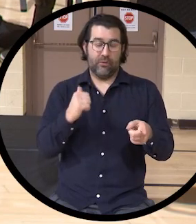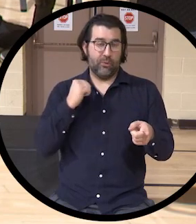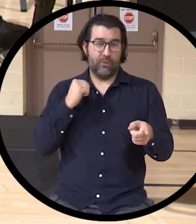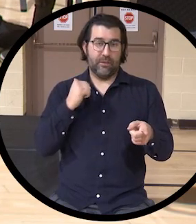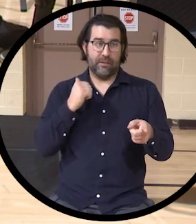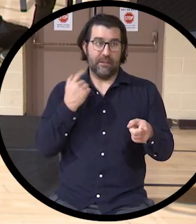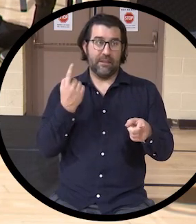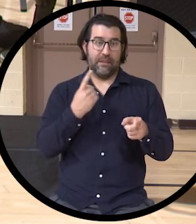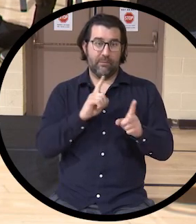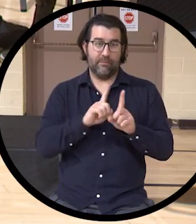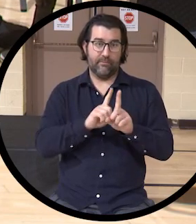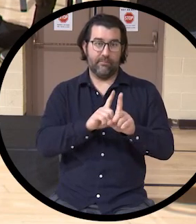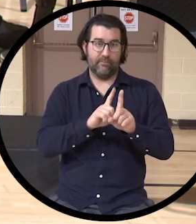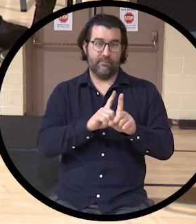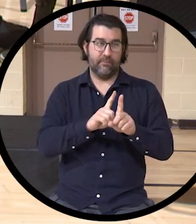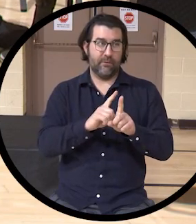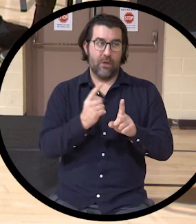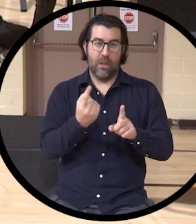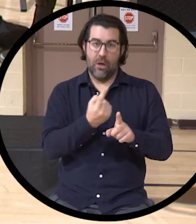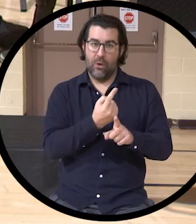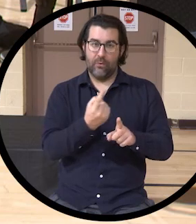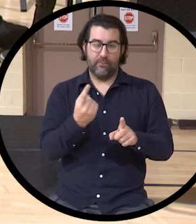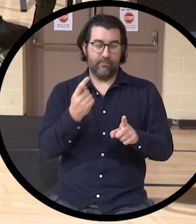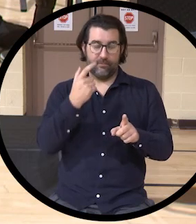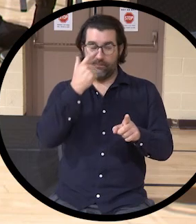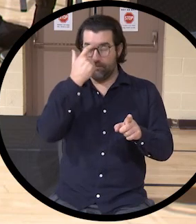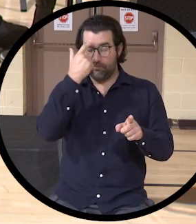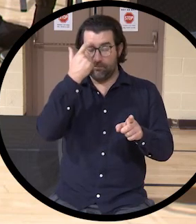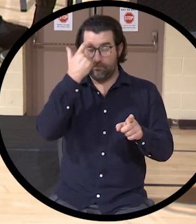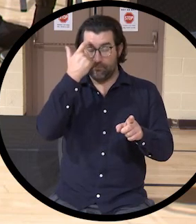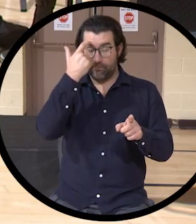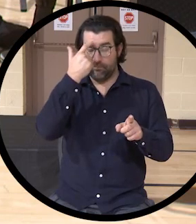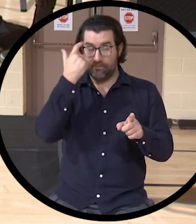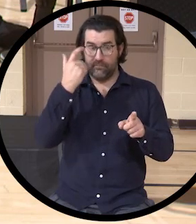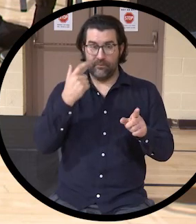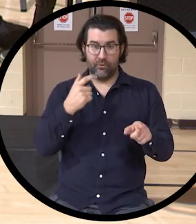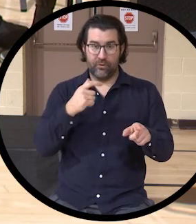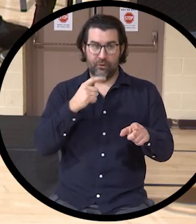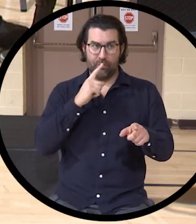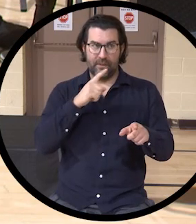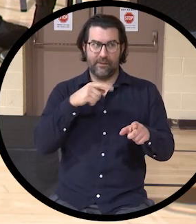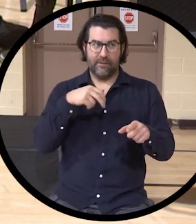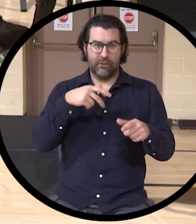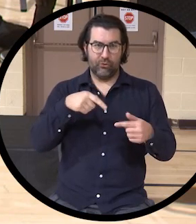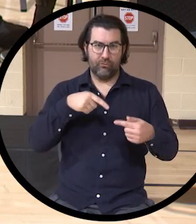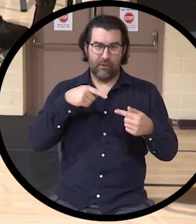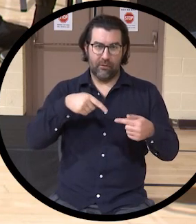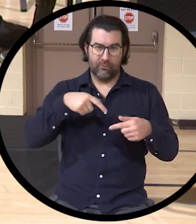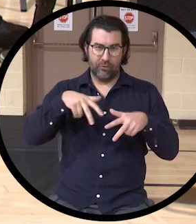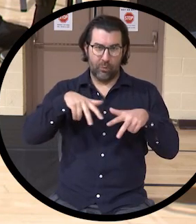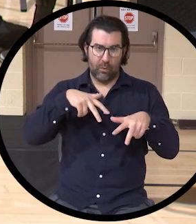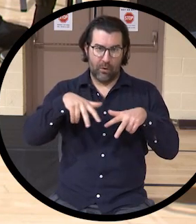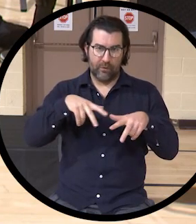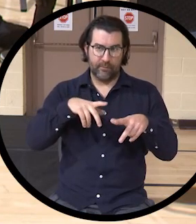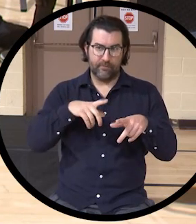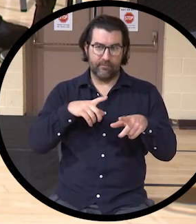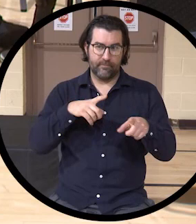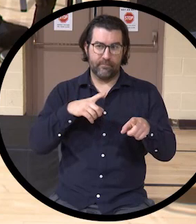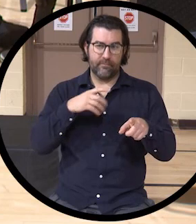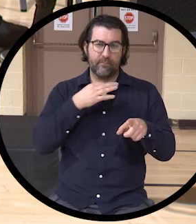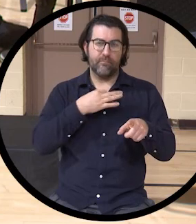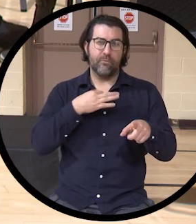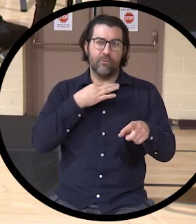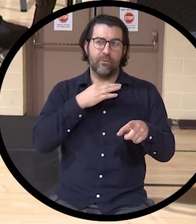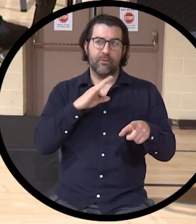without someone with her. She will not do it alone. She's not super mobile, right? So I'm just wondering about the bump